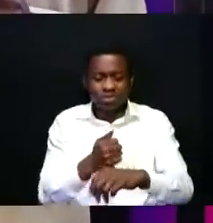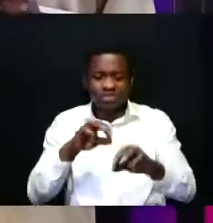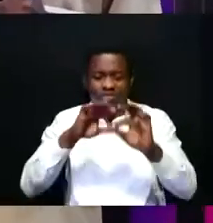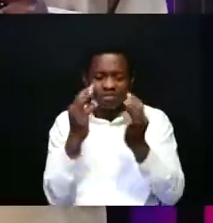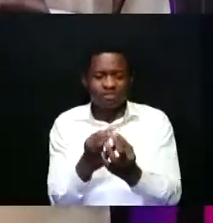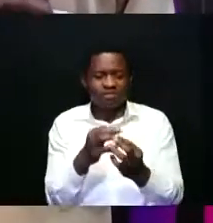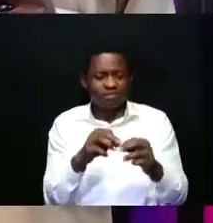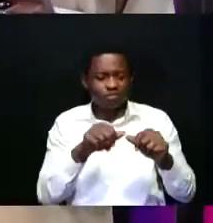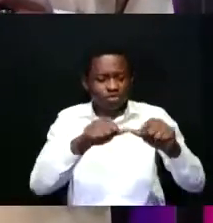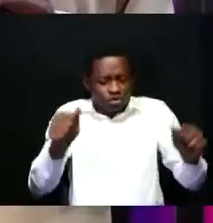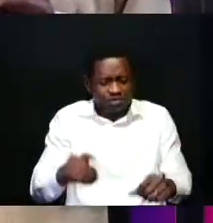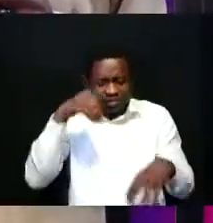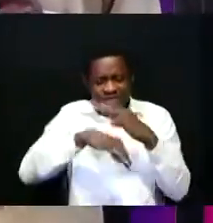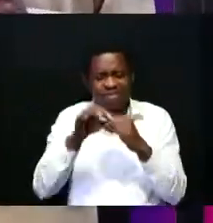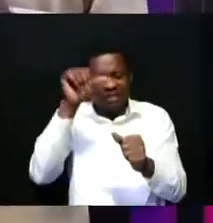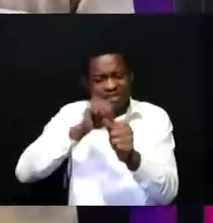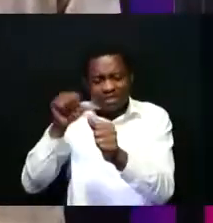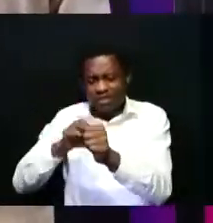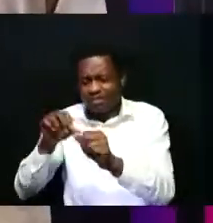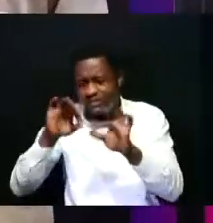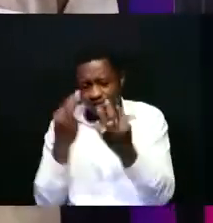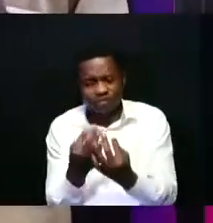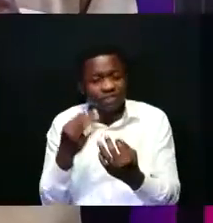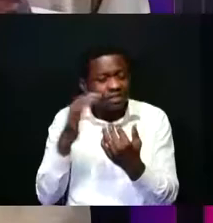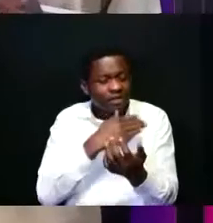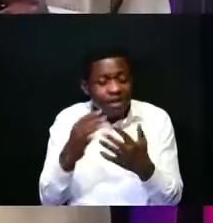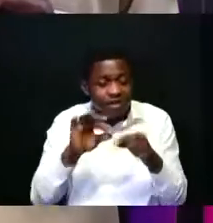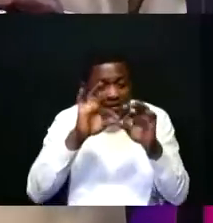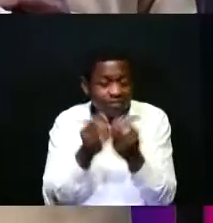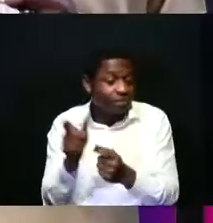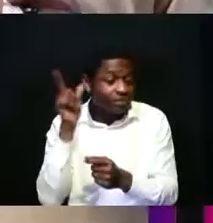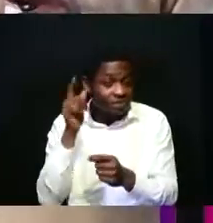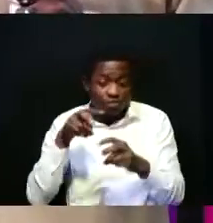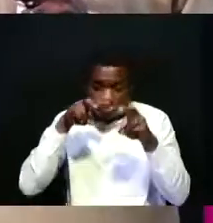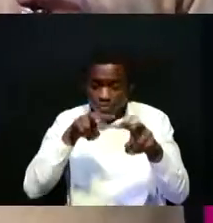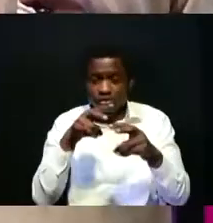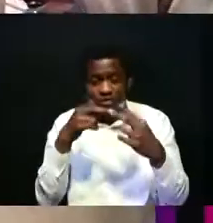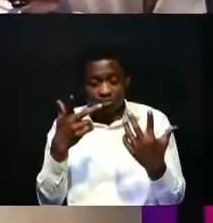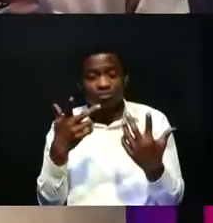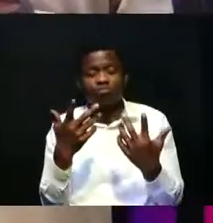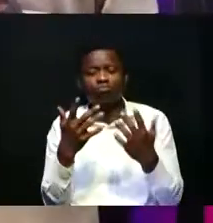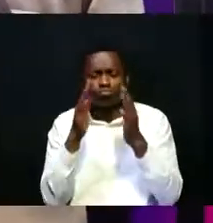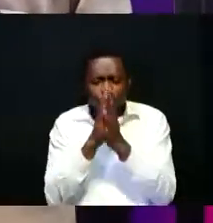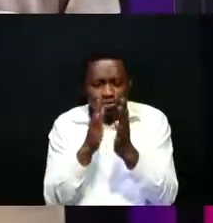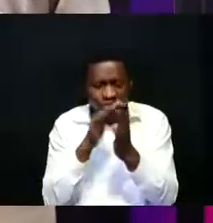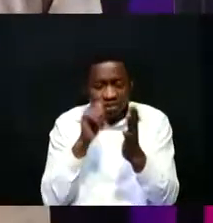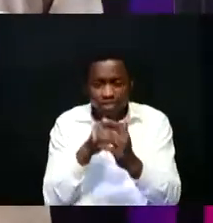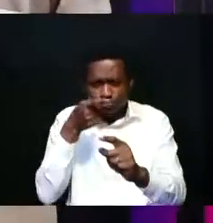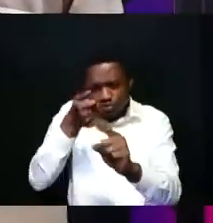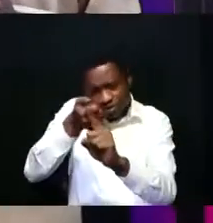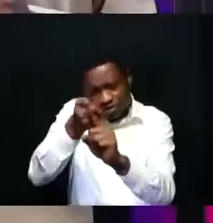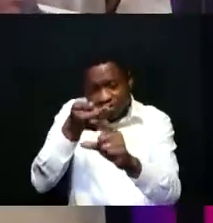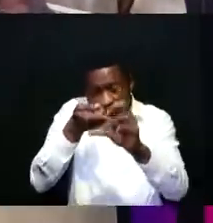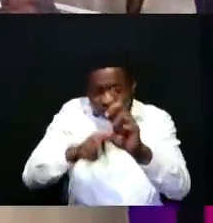family. Every family that is listening to us. We are praying that you start your